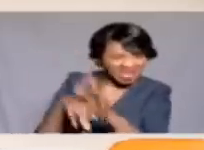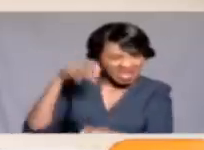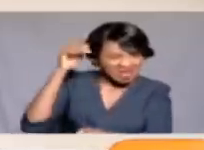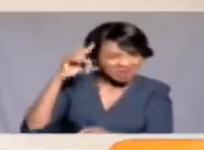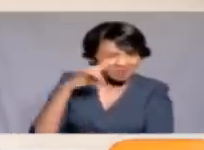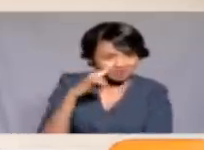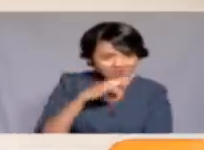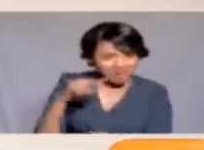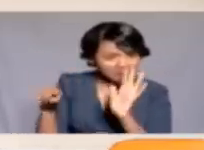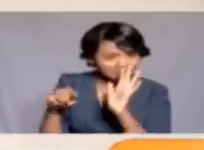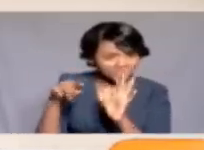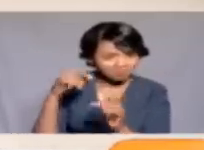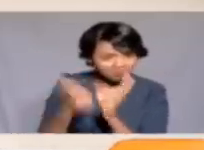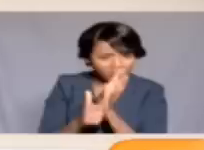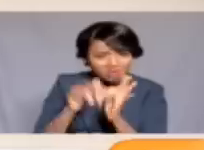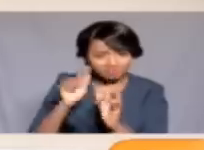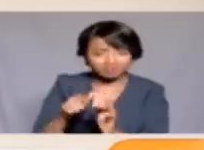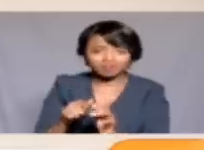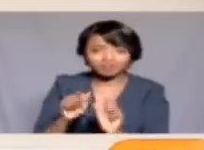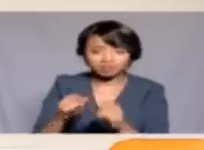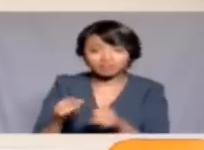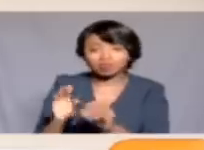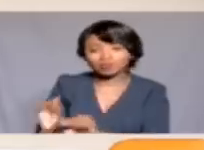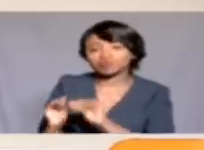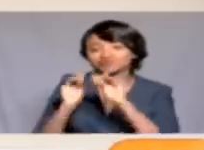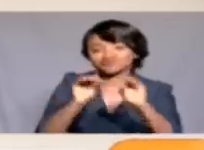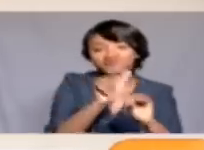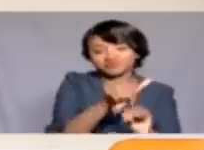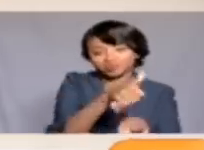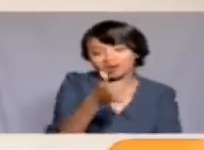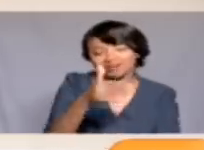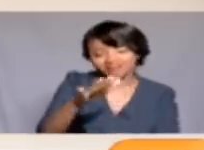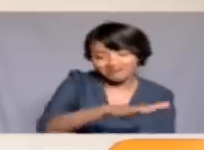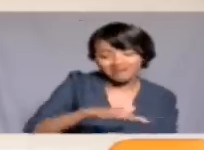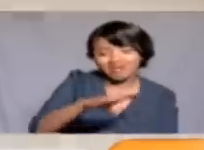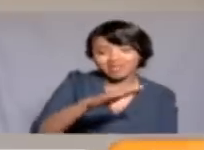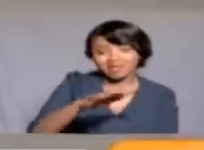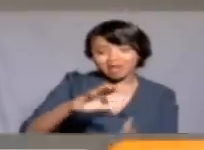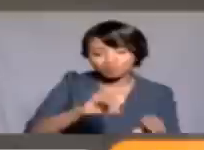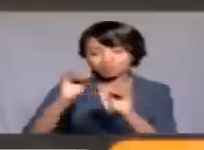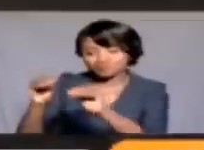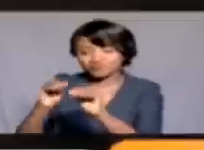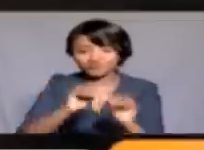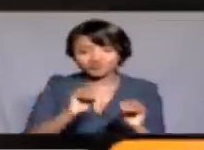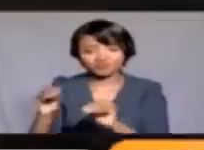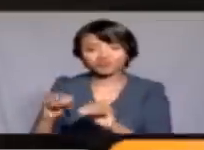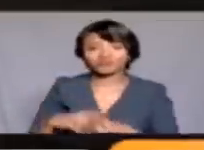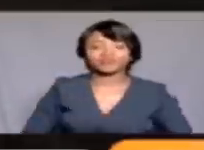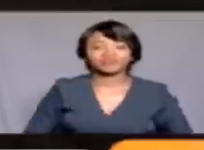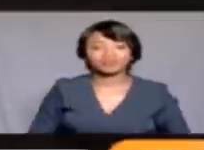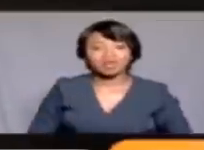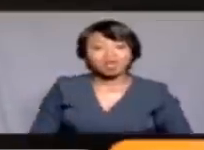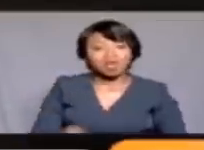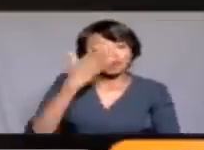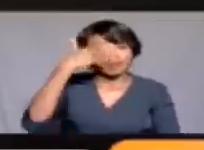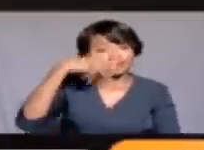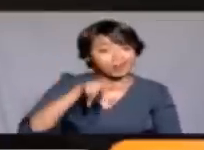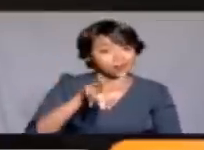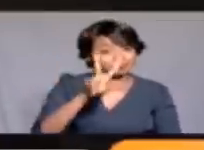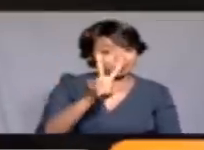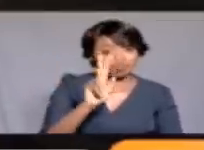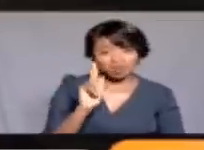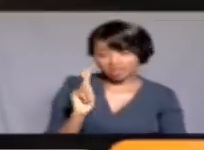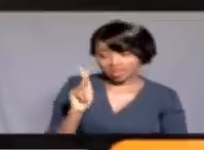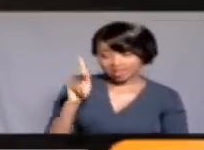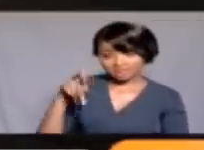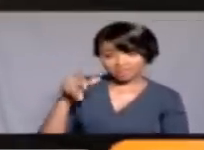you shift to another harvesting block to minimize on those impacts. For the past 2 days, KPA